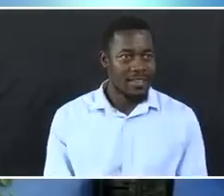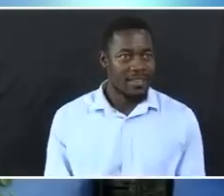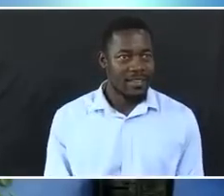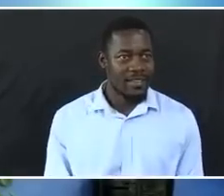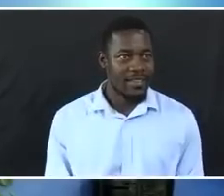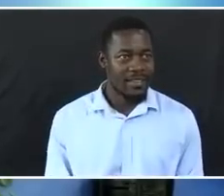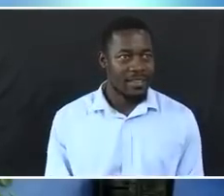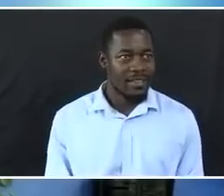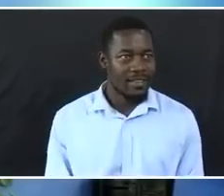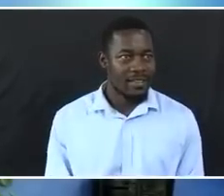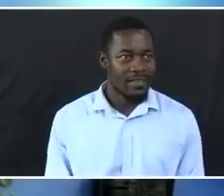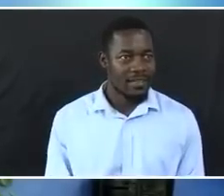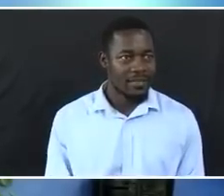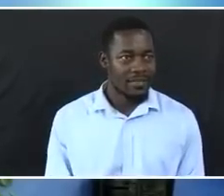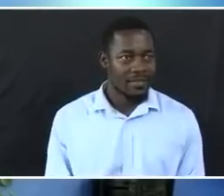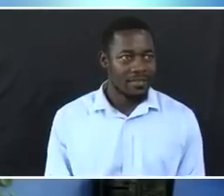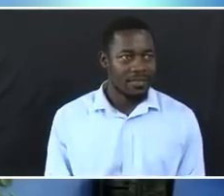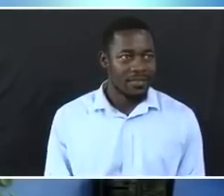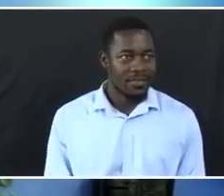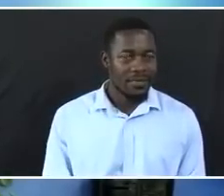And I will do it prayerfully.